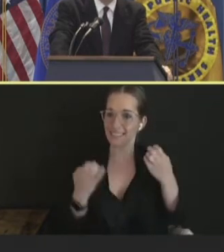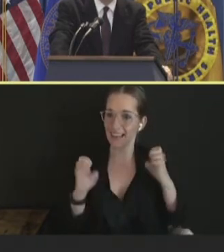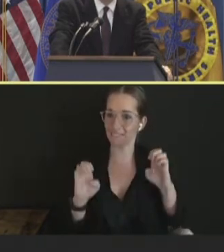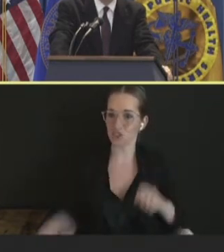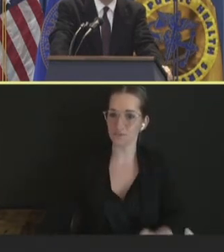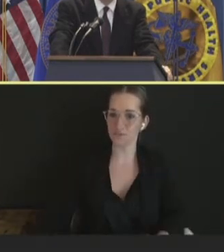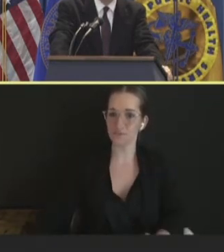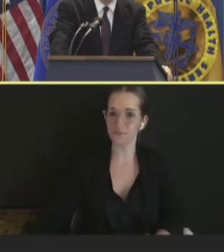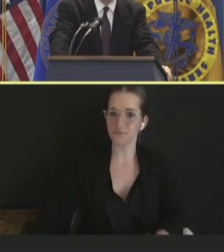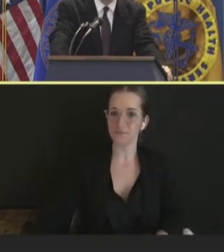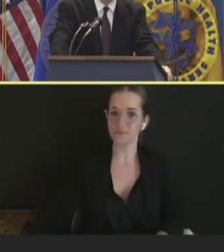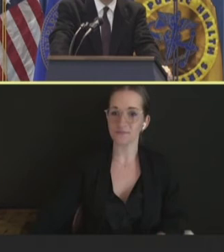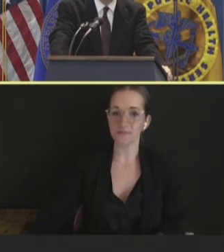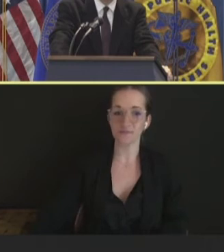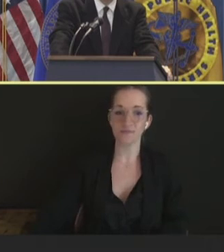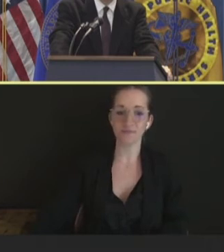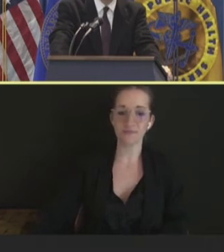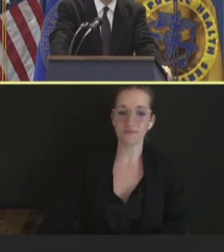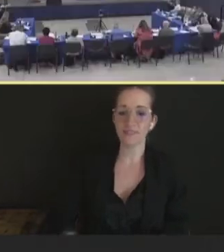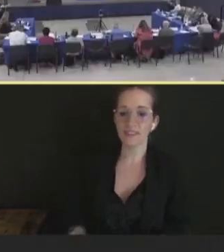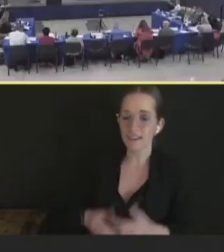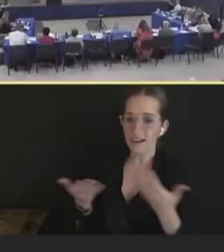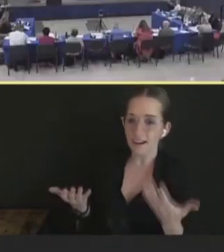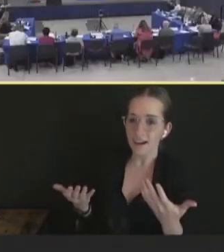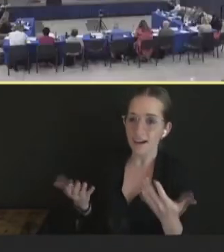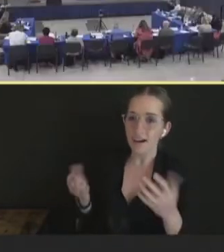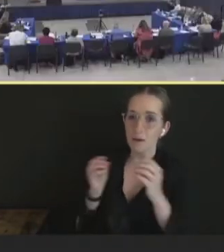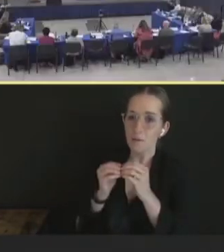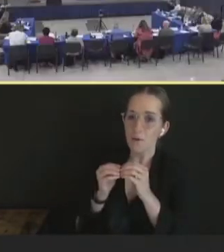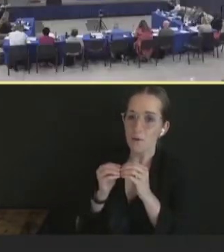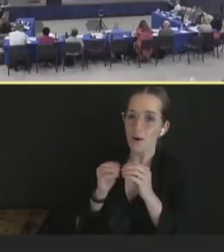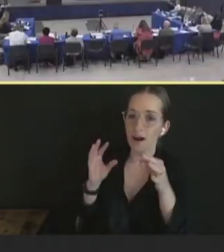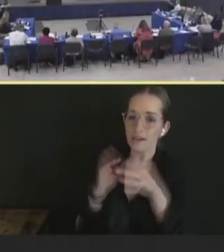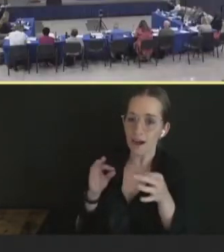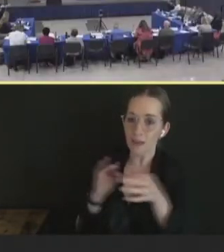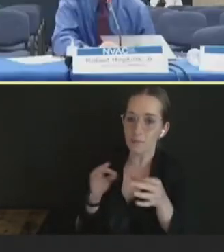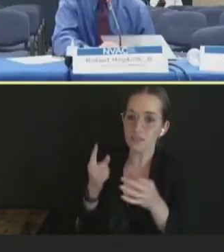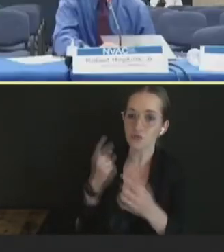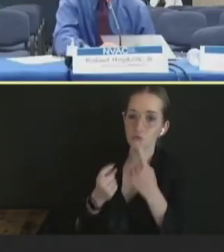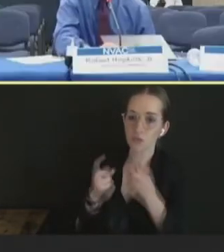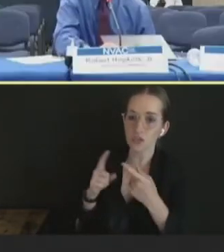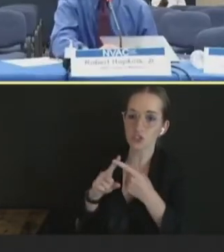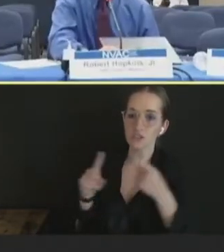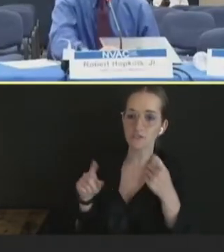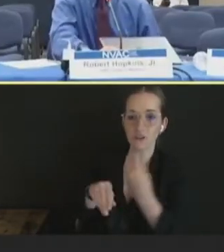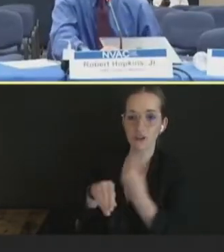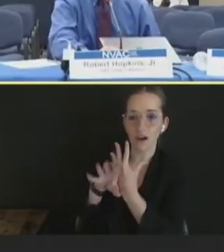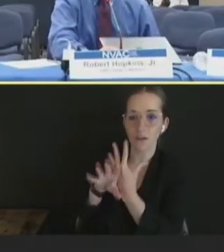Any comments or questions from our members that are joining us online?